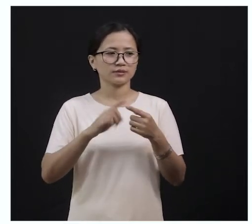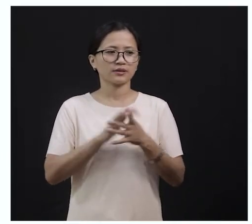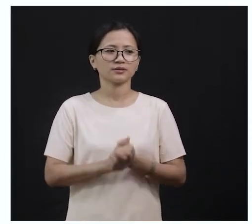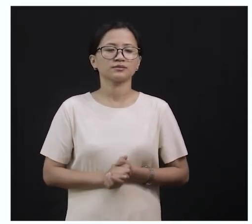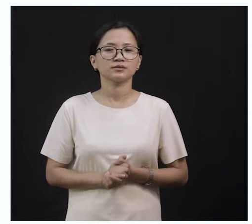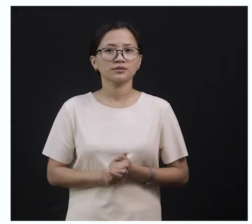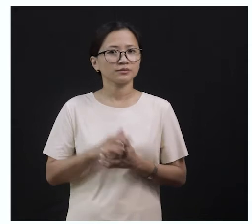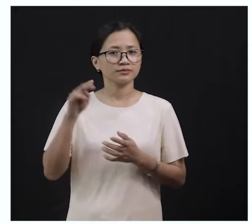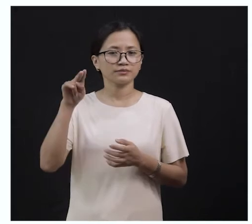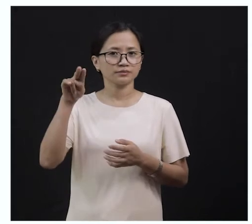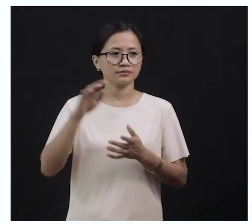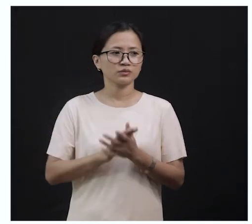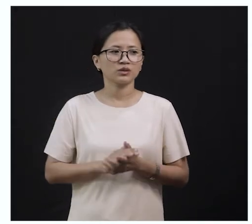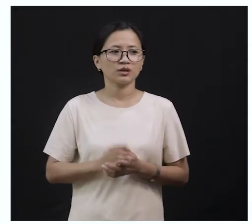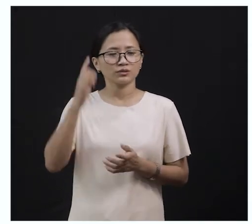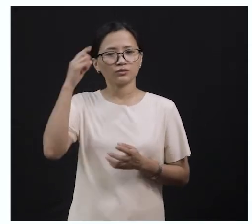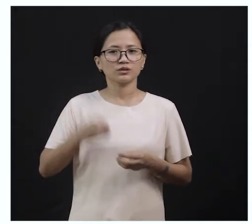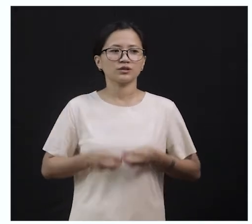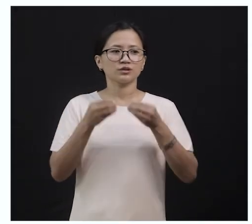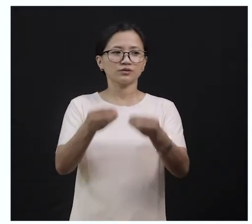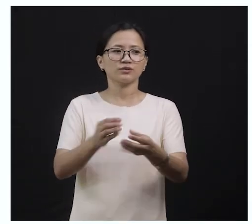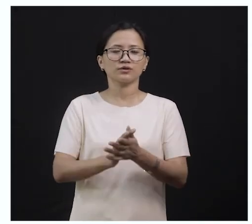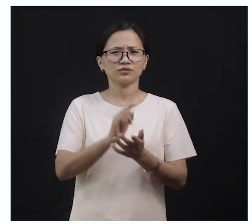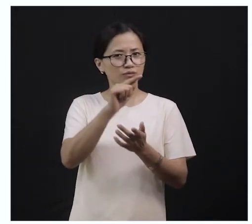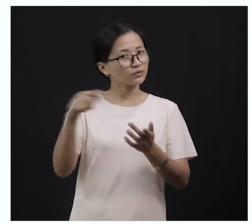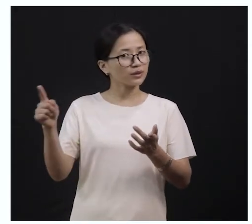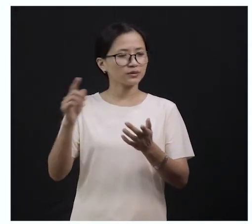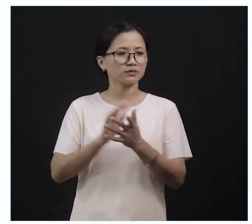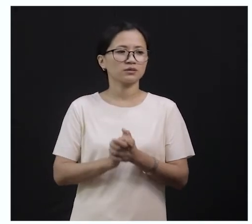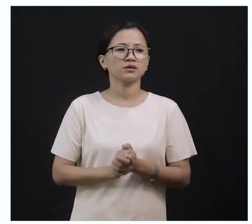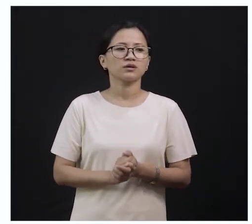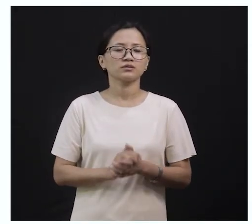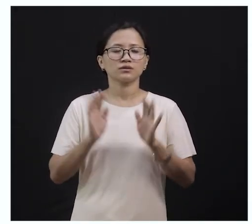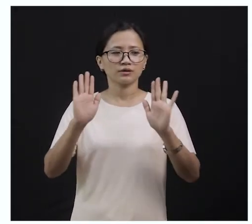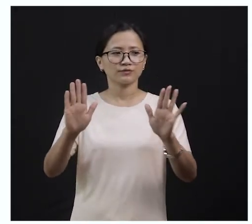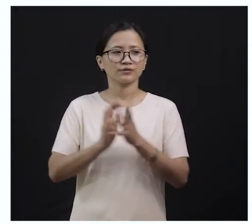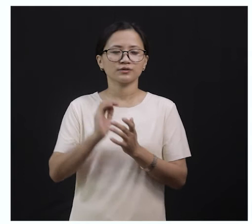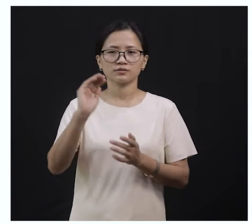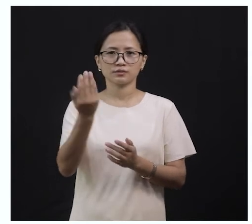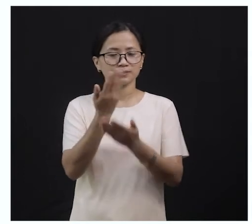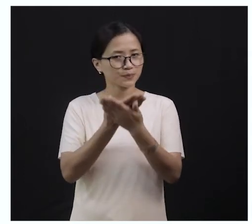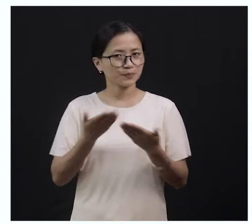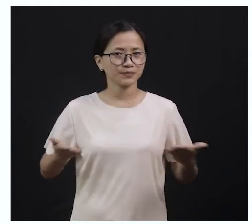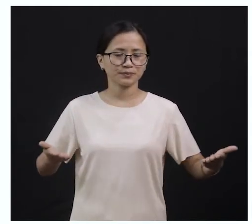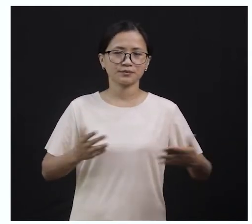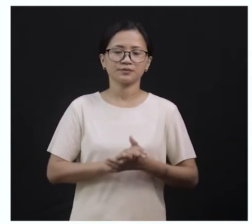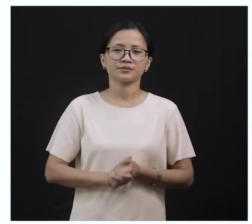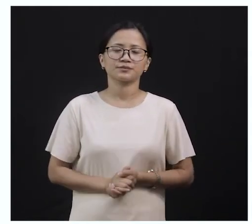E-N-T-I-T-L-E, entitled. Entitled means to give the right to have something. See, if